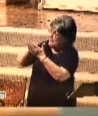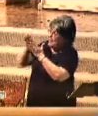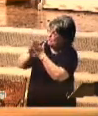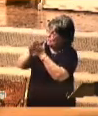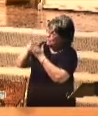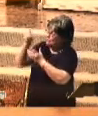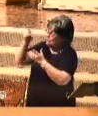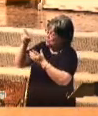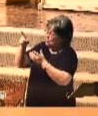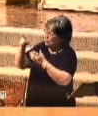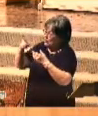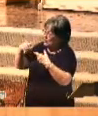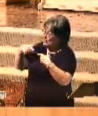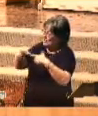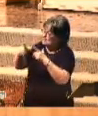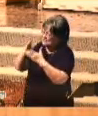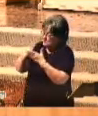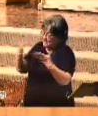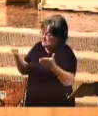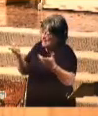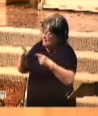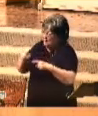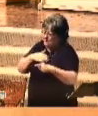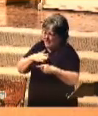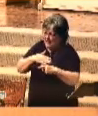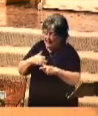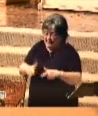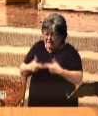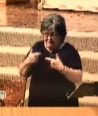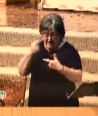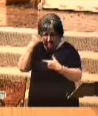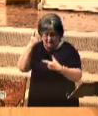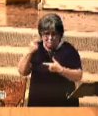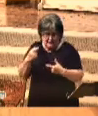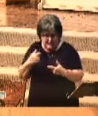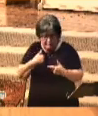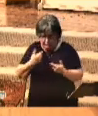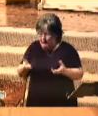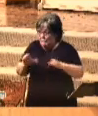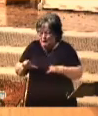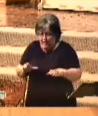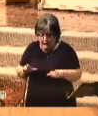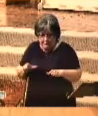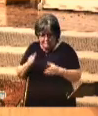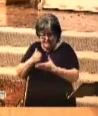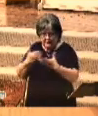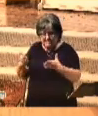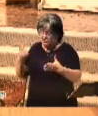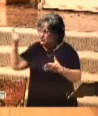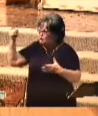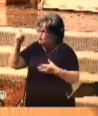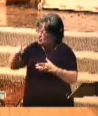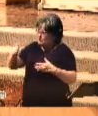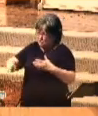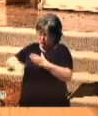you let some things happen in my life I don't understand, I don't want. Some things you should have stopped.